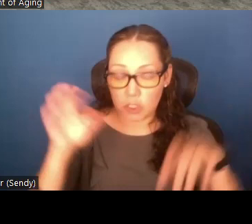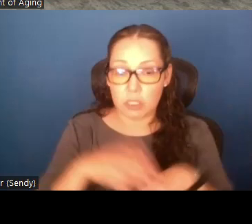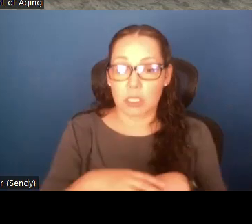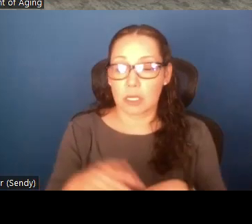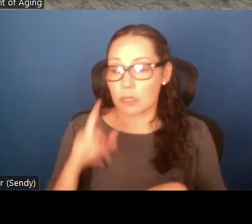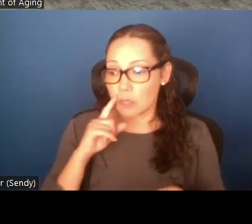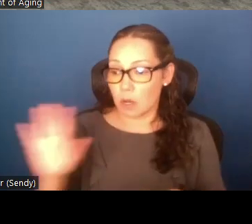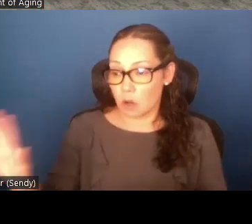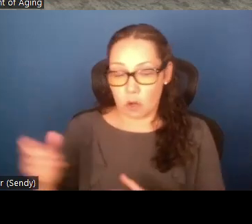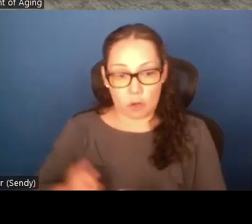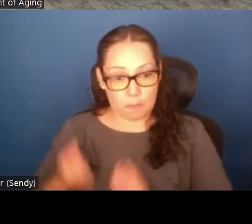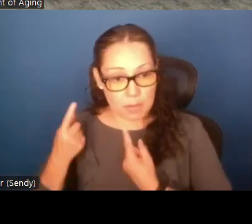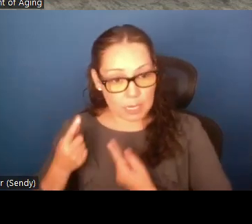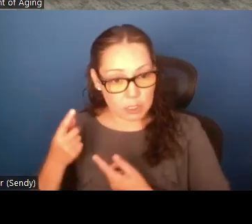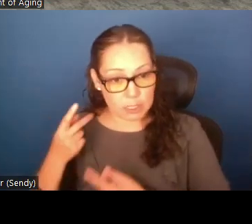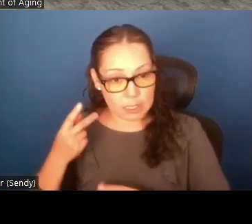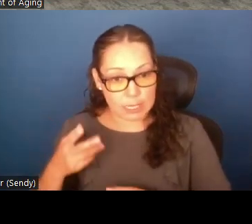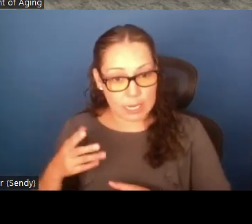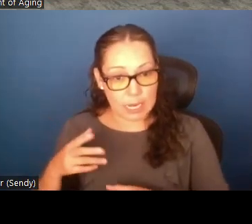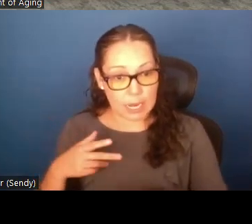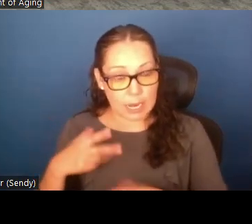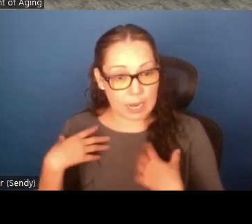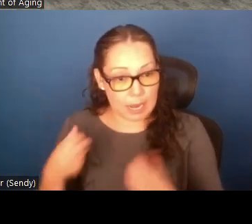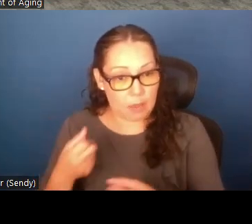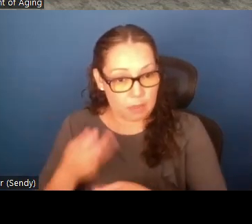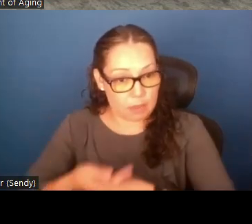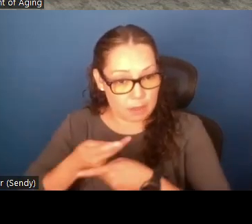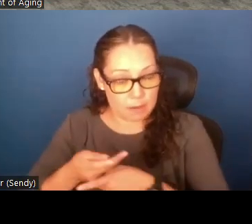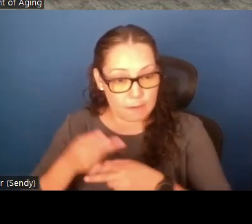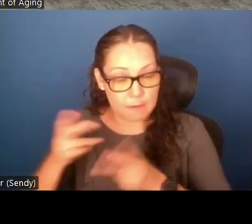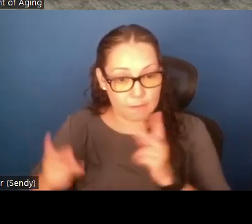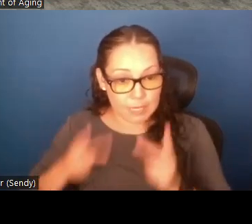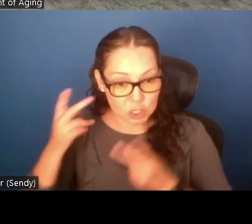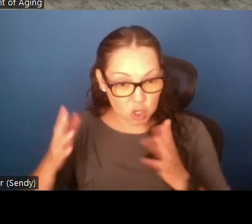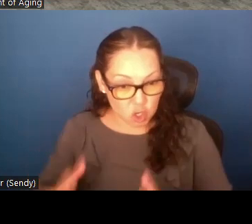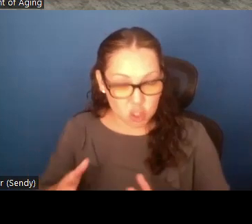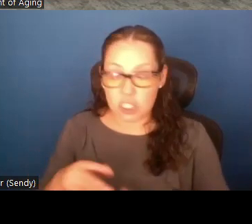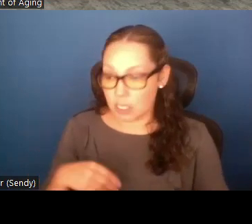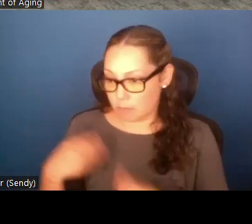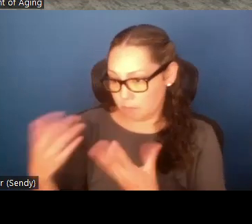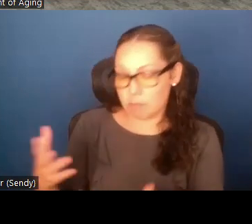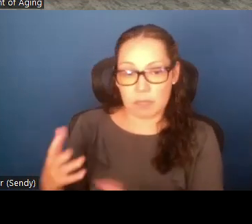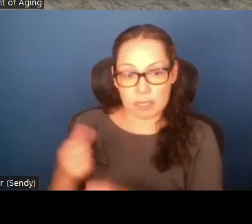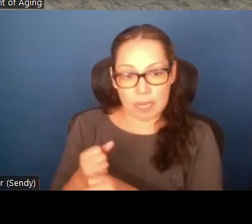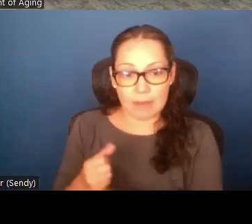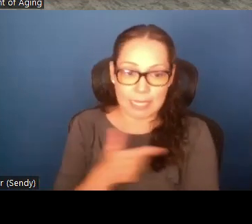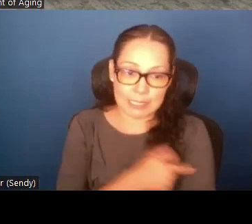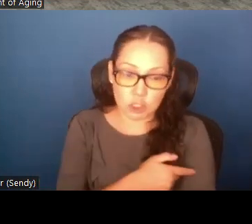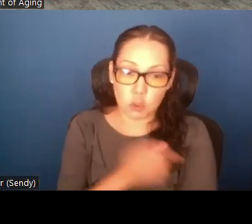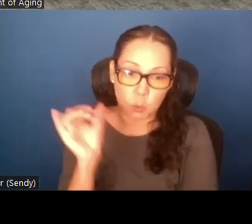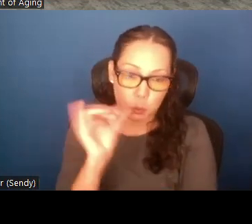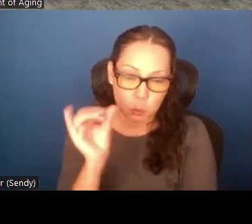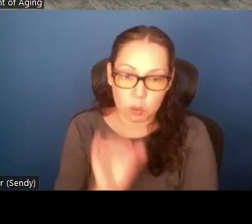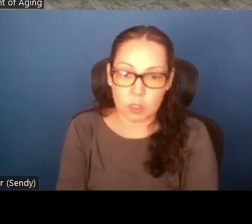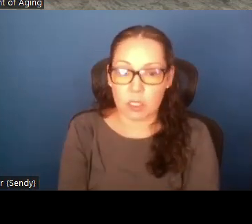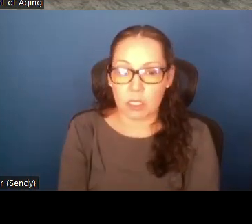visitors to receive vaccinations, say, in a higher priority. And again, we saw